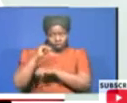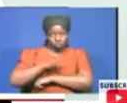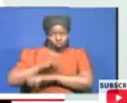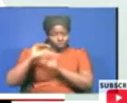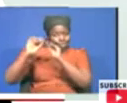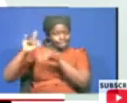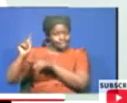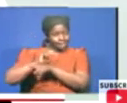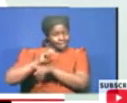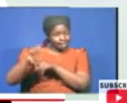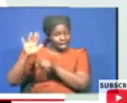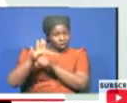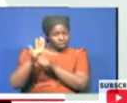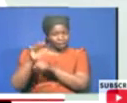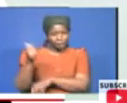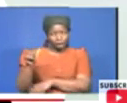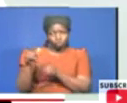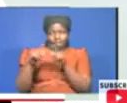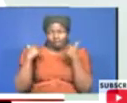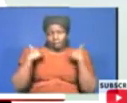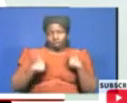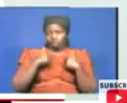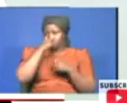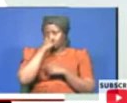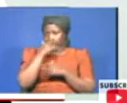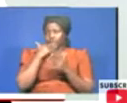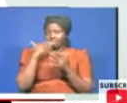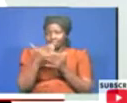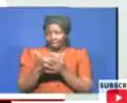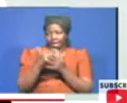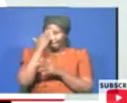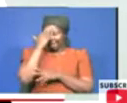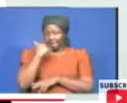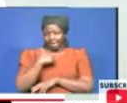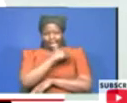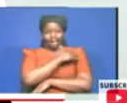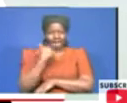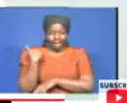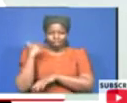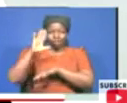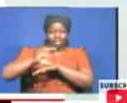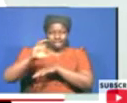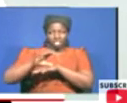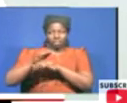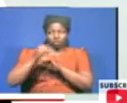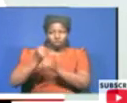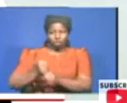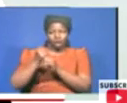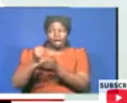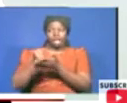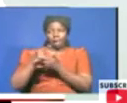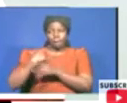trained much, although I wish to thank the diocese of Catholic Diocese of Gong is helping us to train our